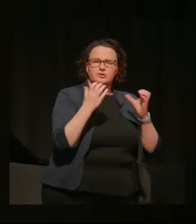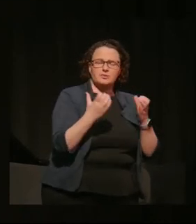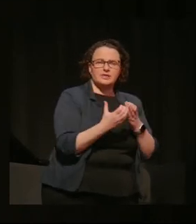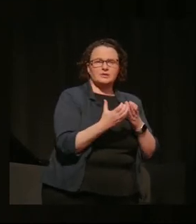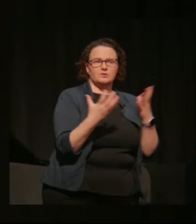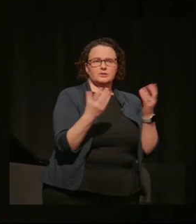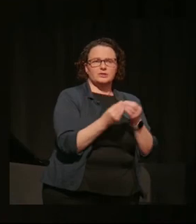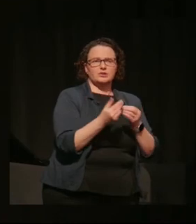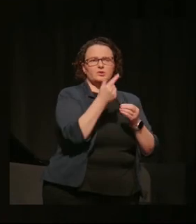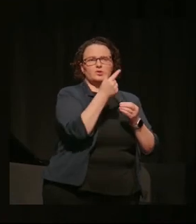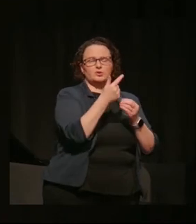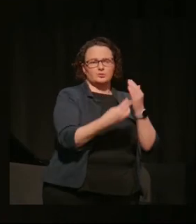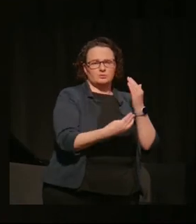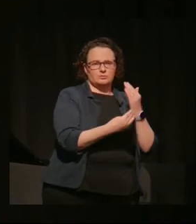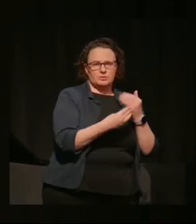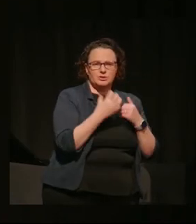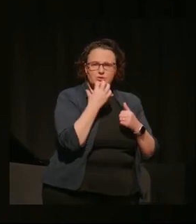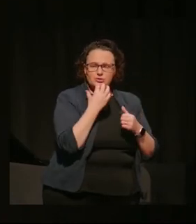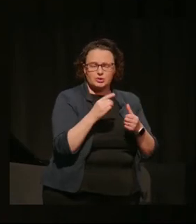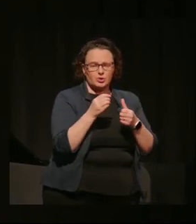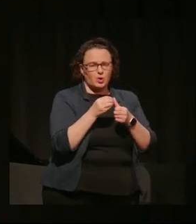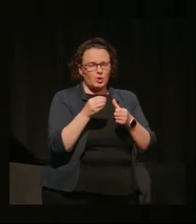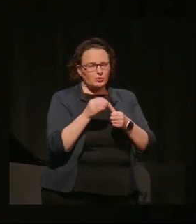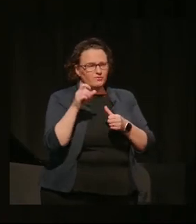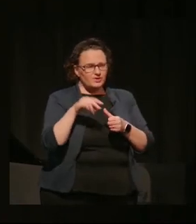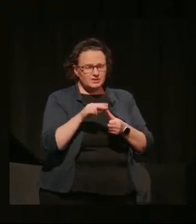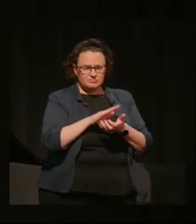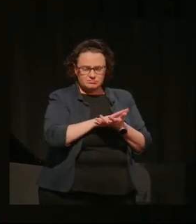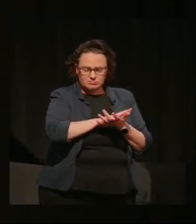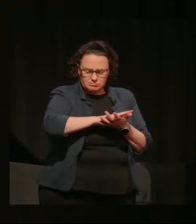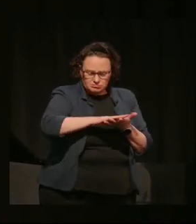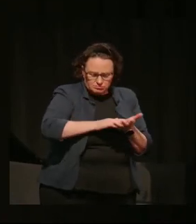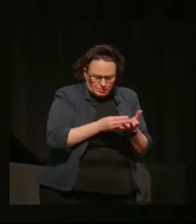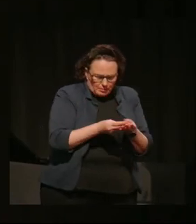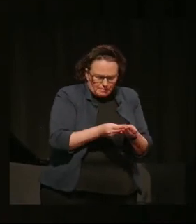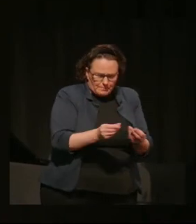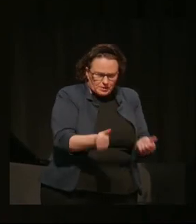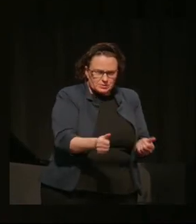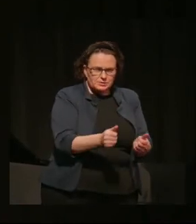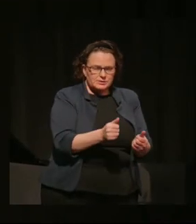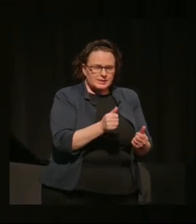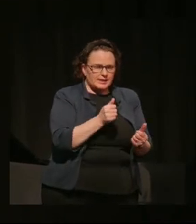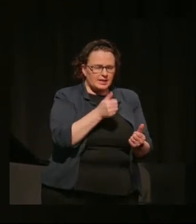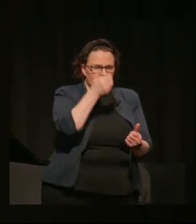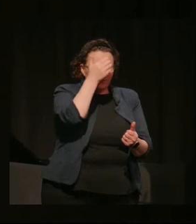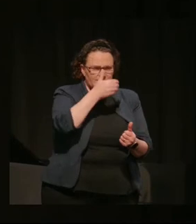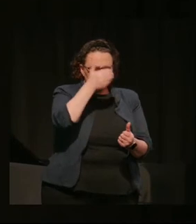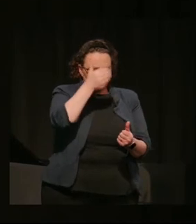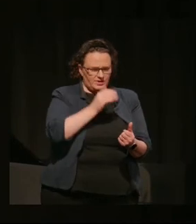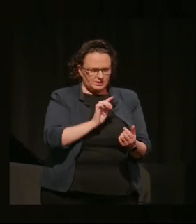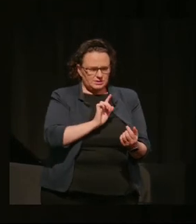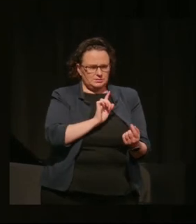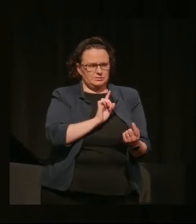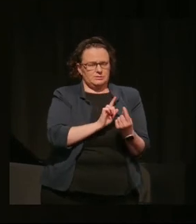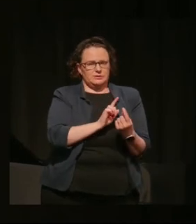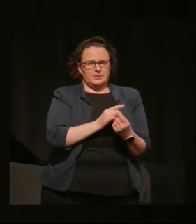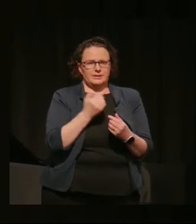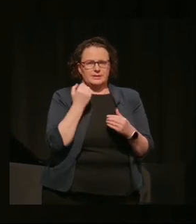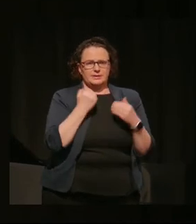as well as thousands of other victims, were annihilated in this method of face-to-face killing.